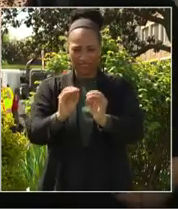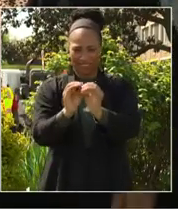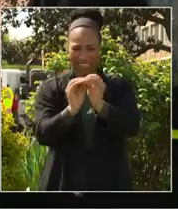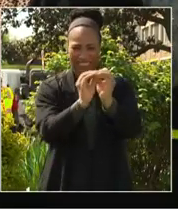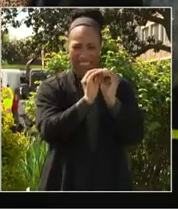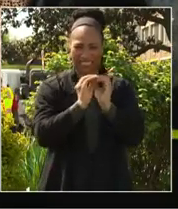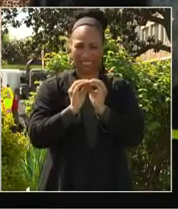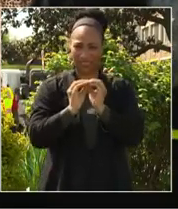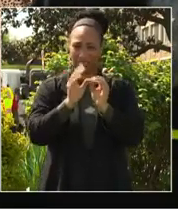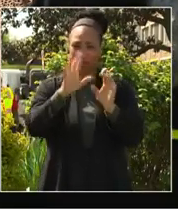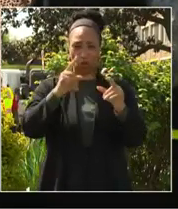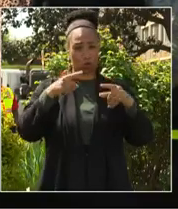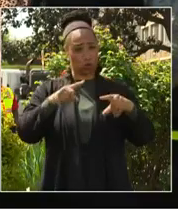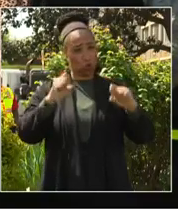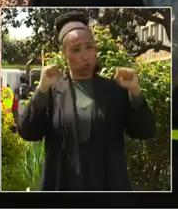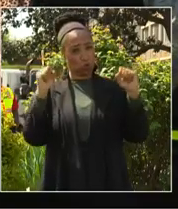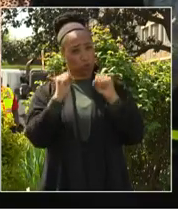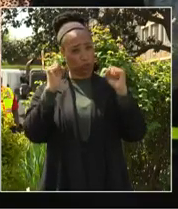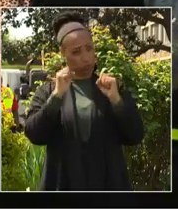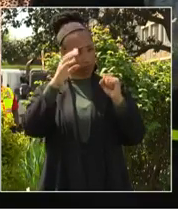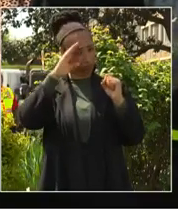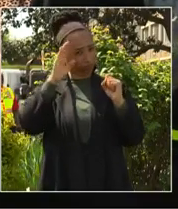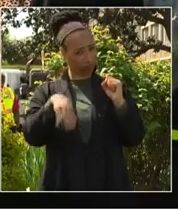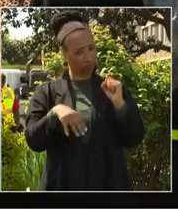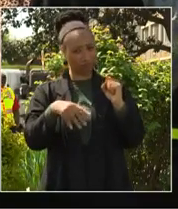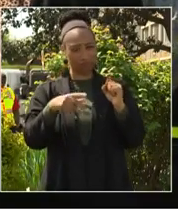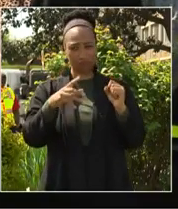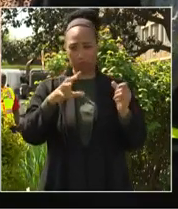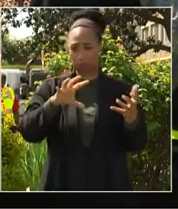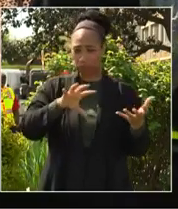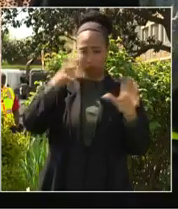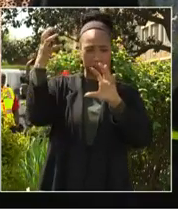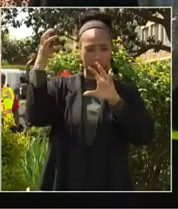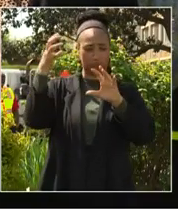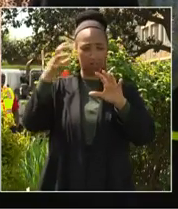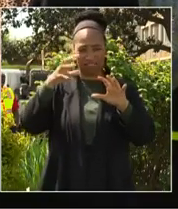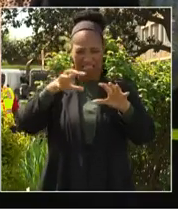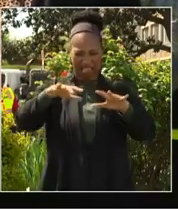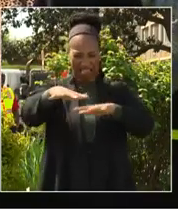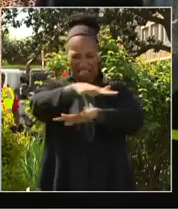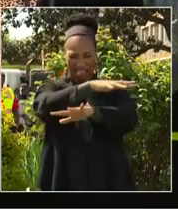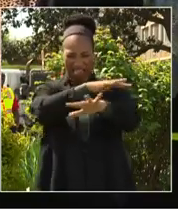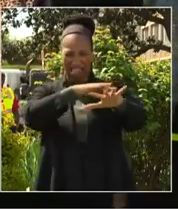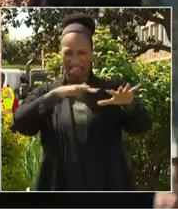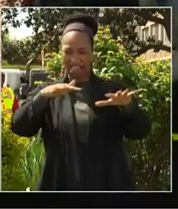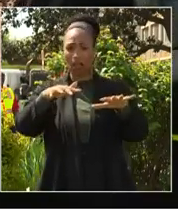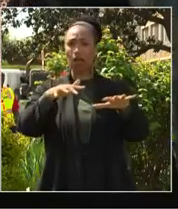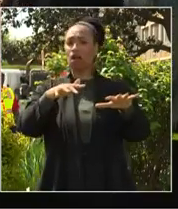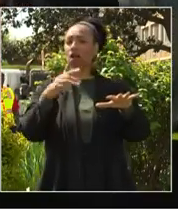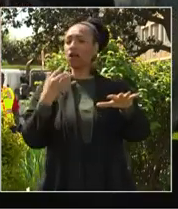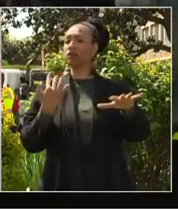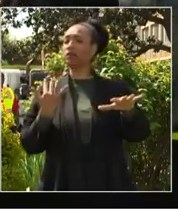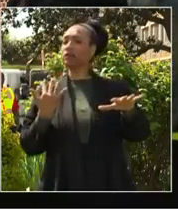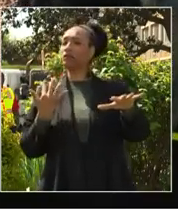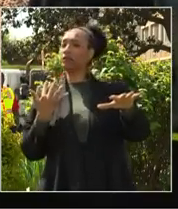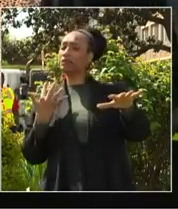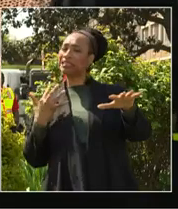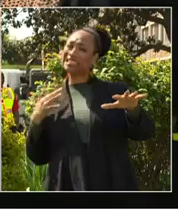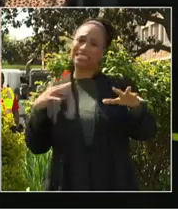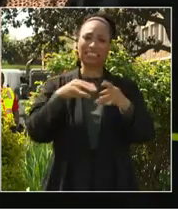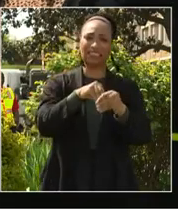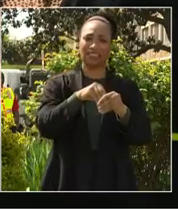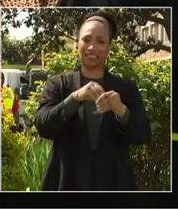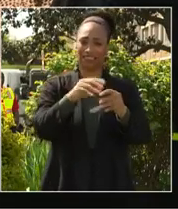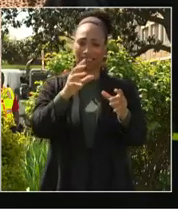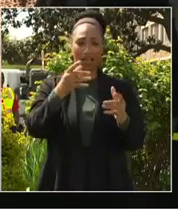this year. This includes streets related to our lead-free DC program, which is our signature program to replace all